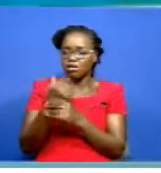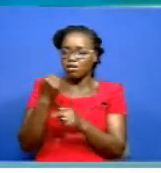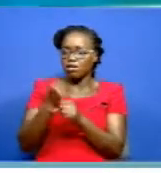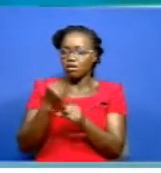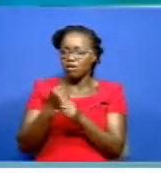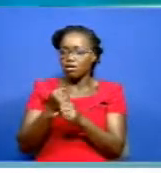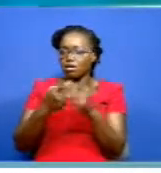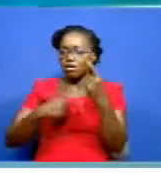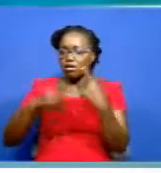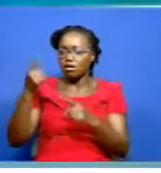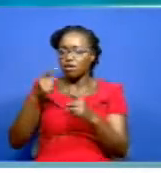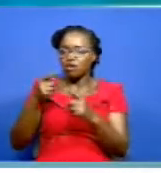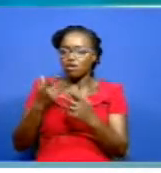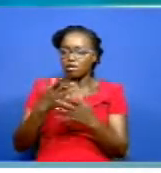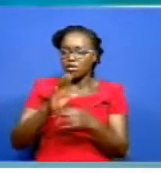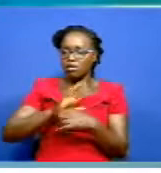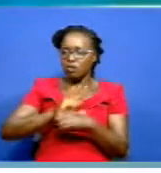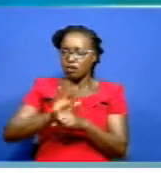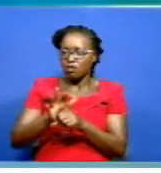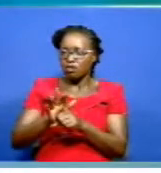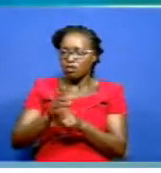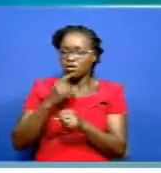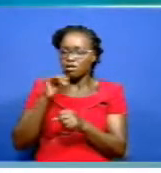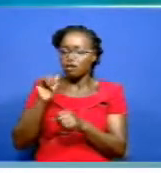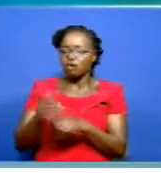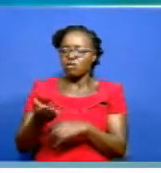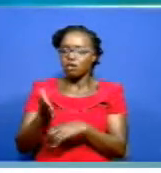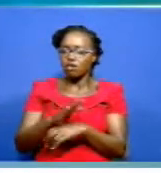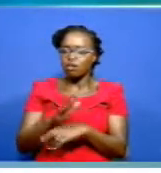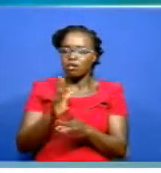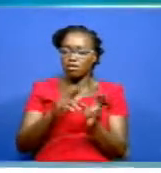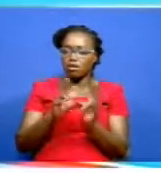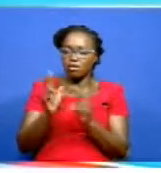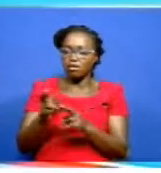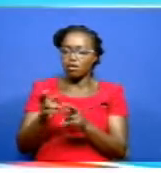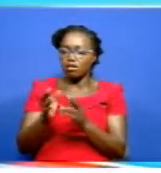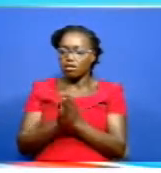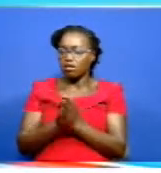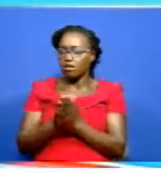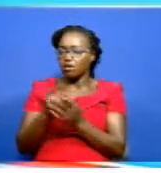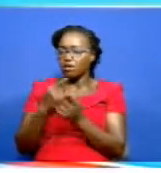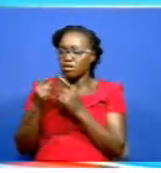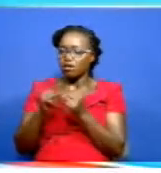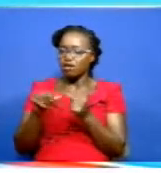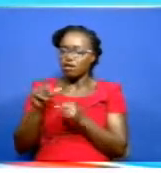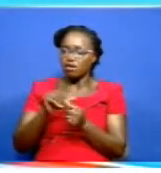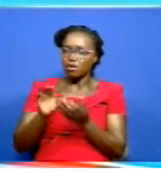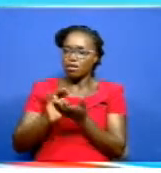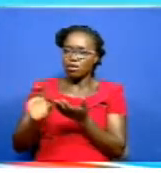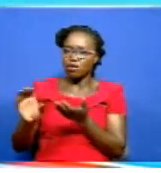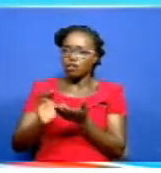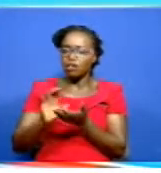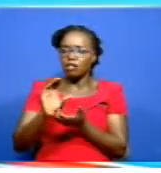this pandemic so that we could be returned back to the normal. Yeah. And talking of distribution, we've